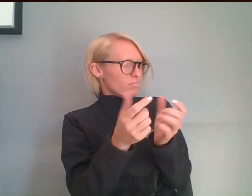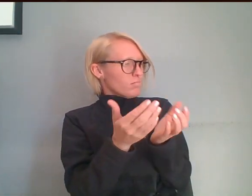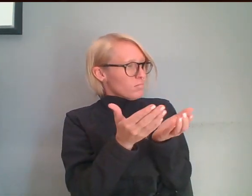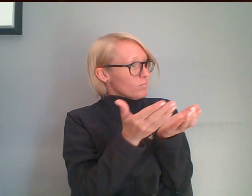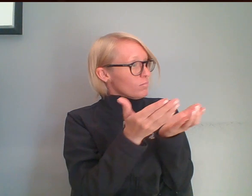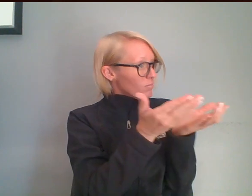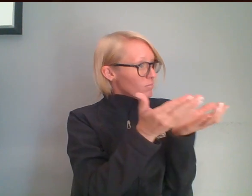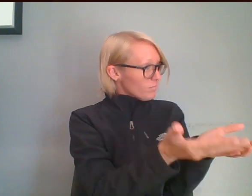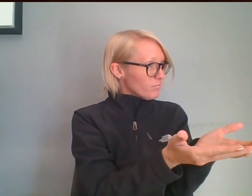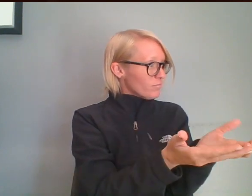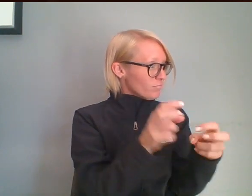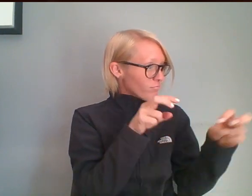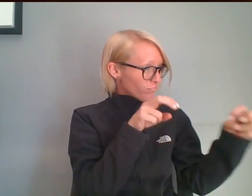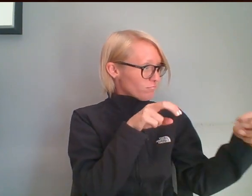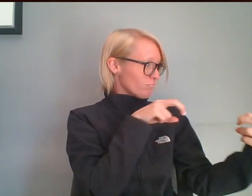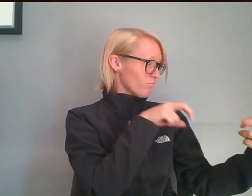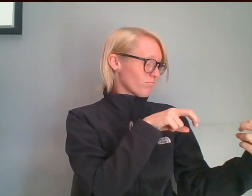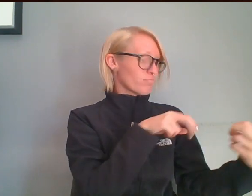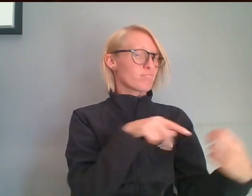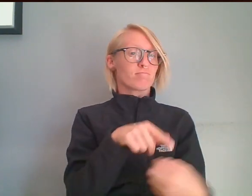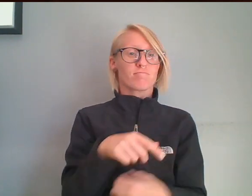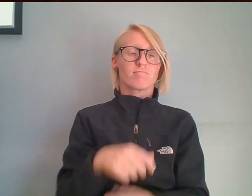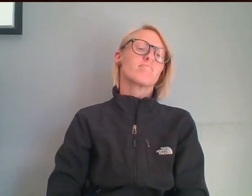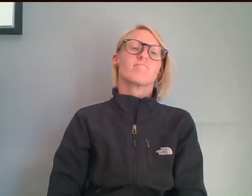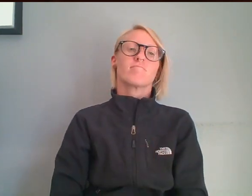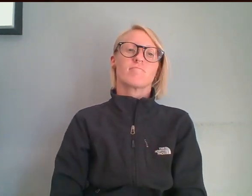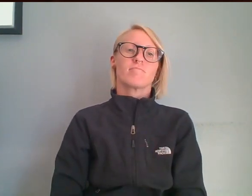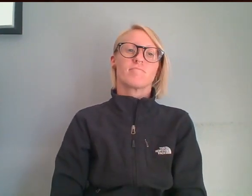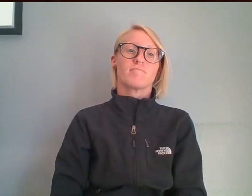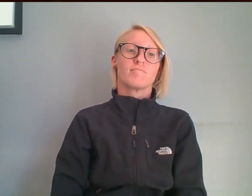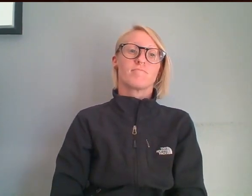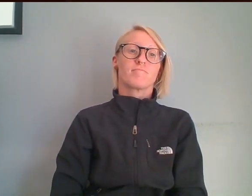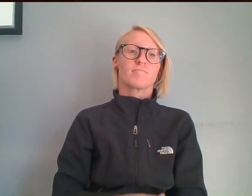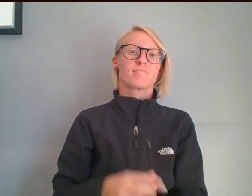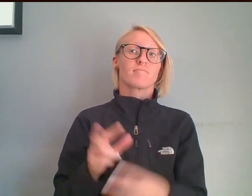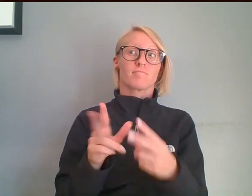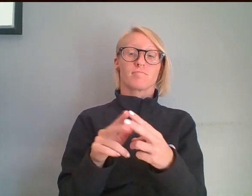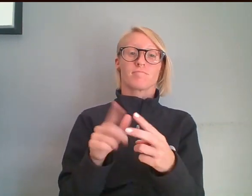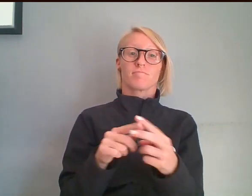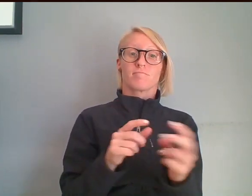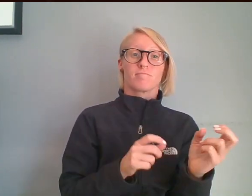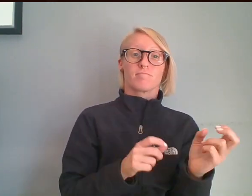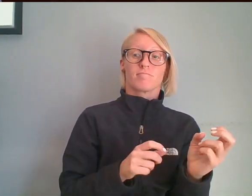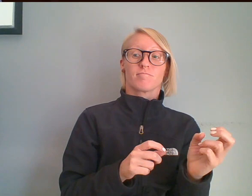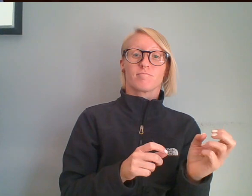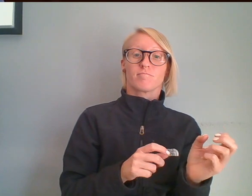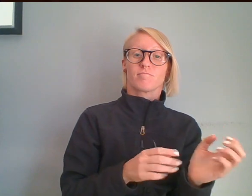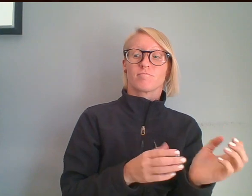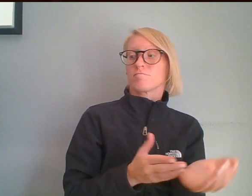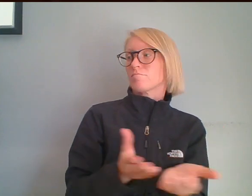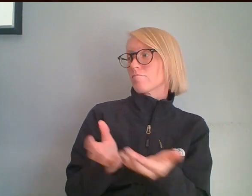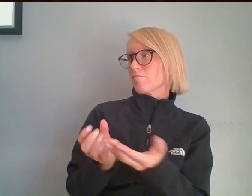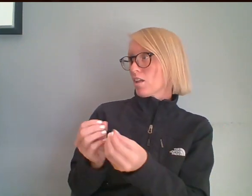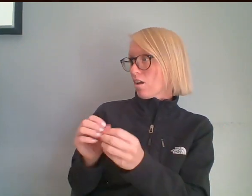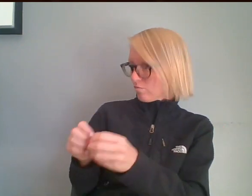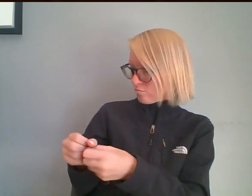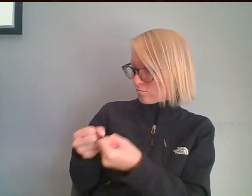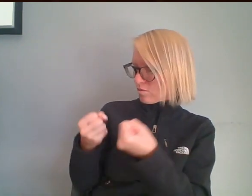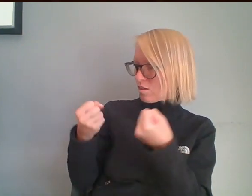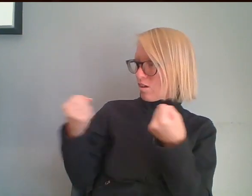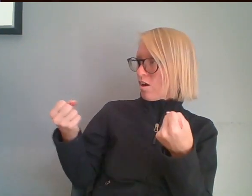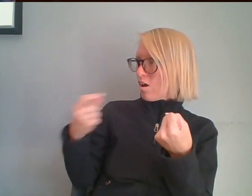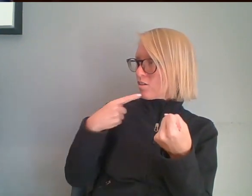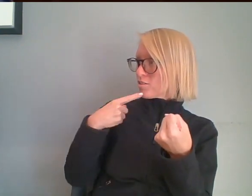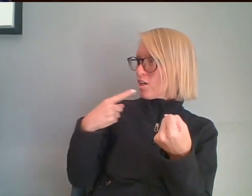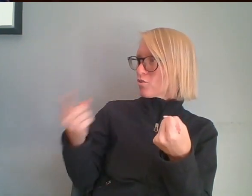you will give your gift to your partner. Your partner will take the gift and open it up and will tell you what you gave